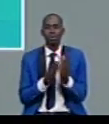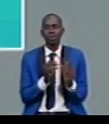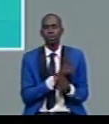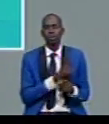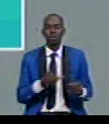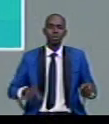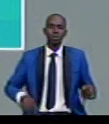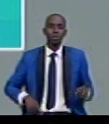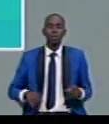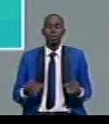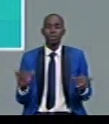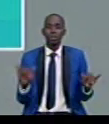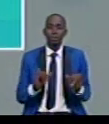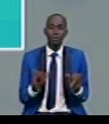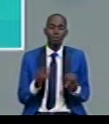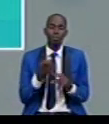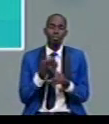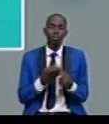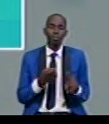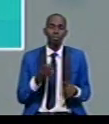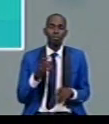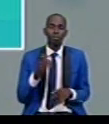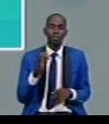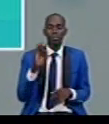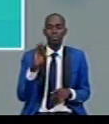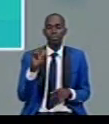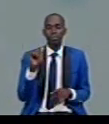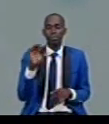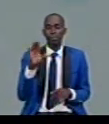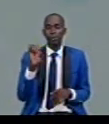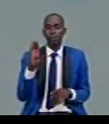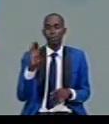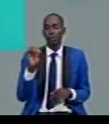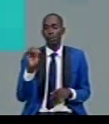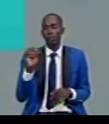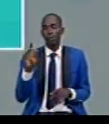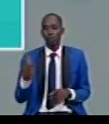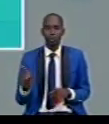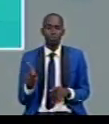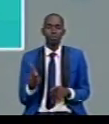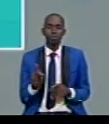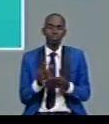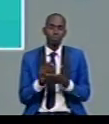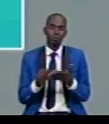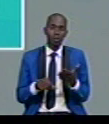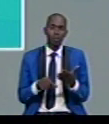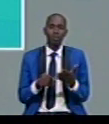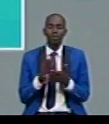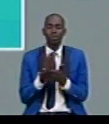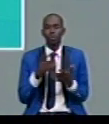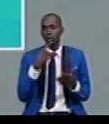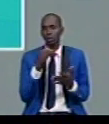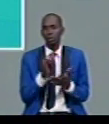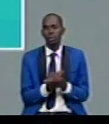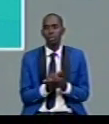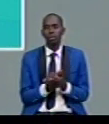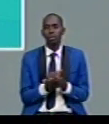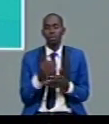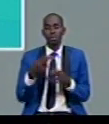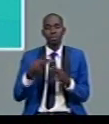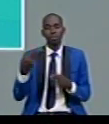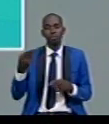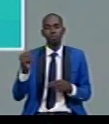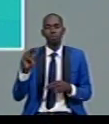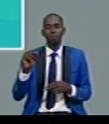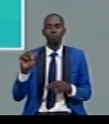Facebook page, Hannah Owosu is saying, praise the Lord for his healing. Said, I've been